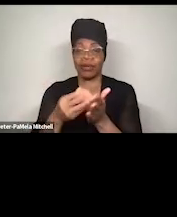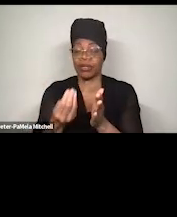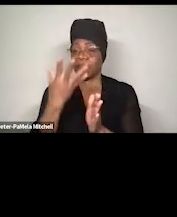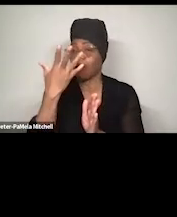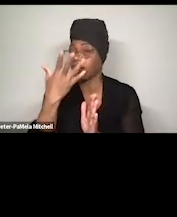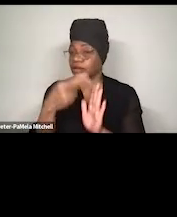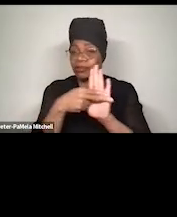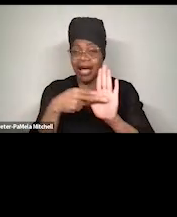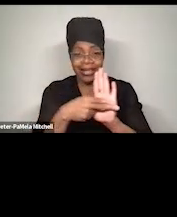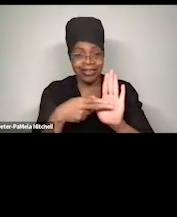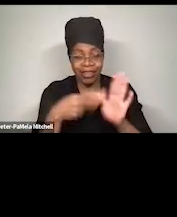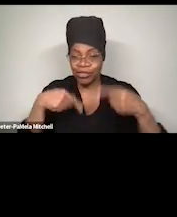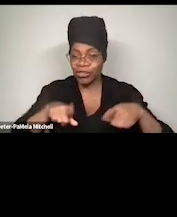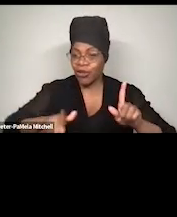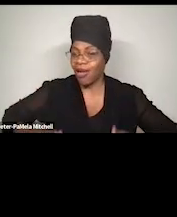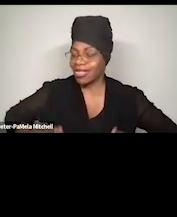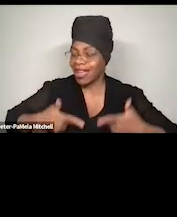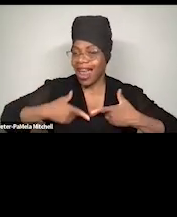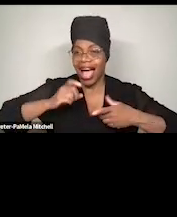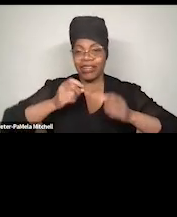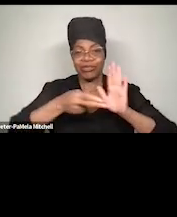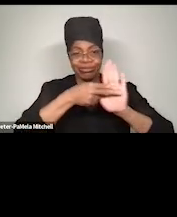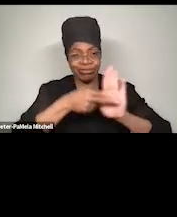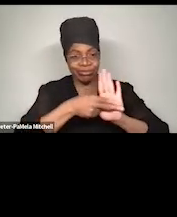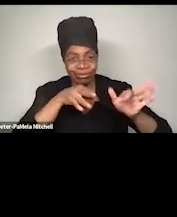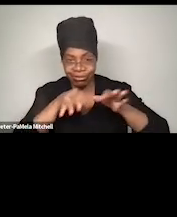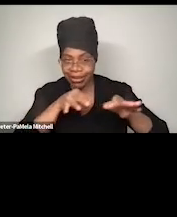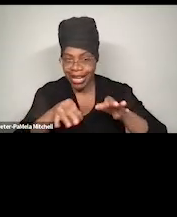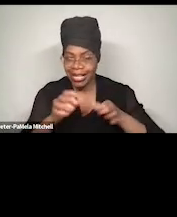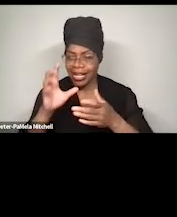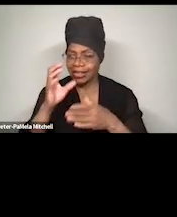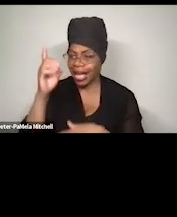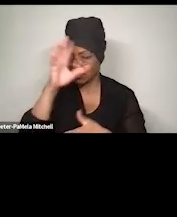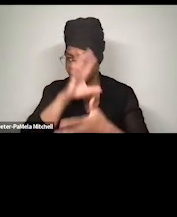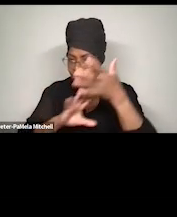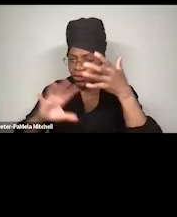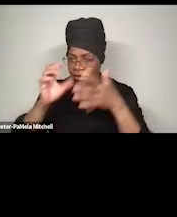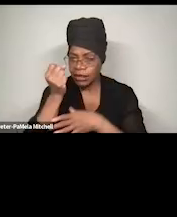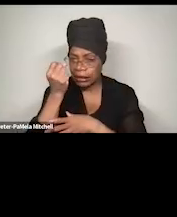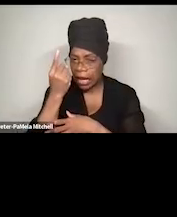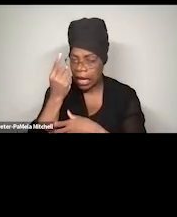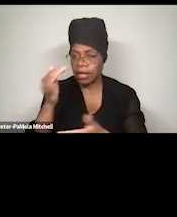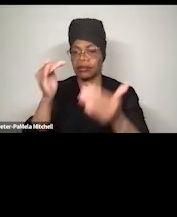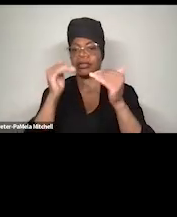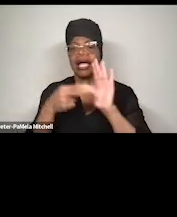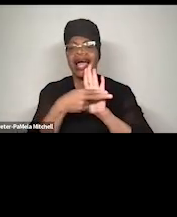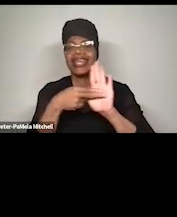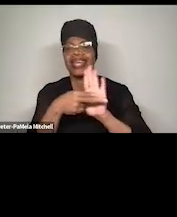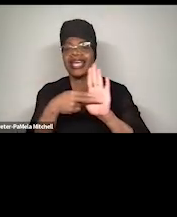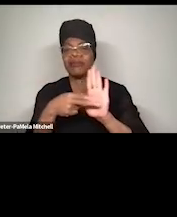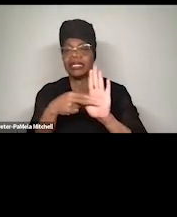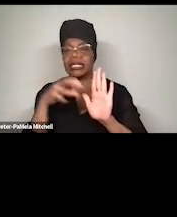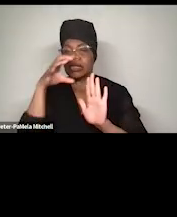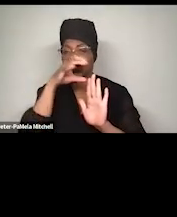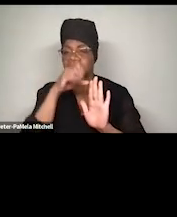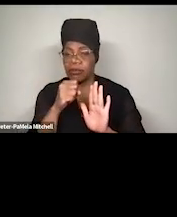their lives, making it really confusing to understand. Labeling and assumptions based on diagnosis when